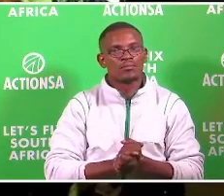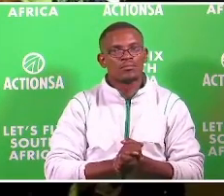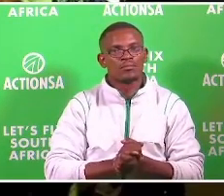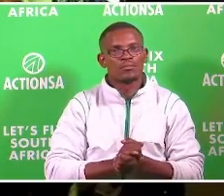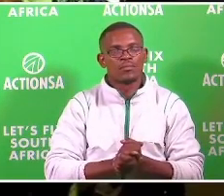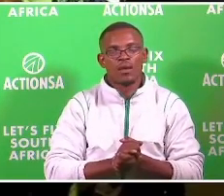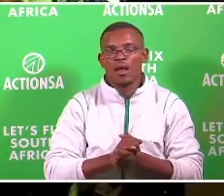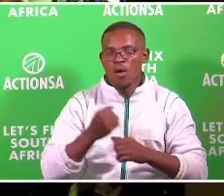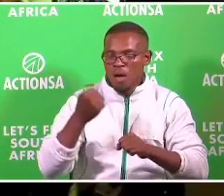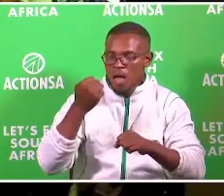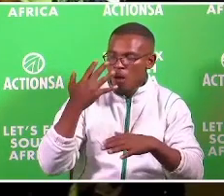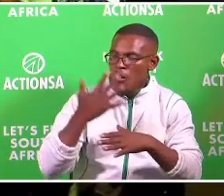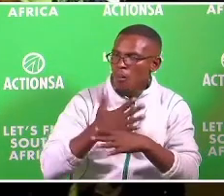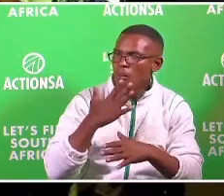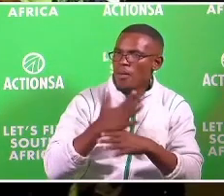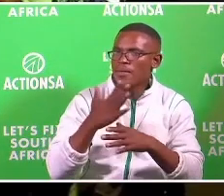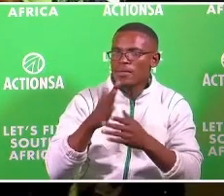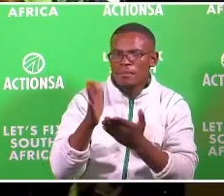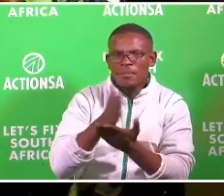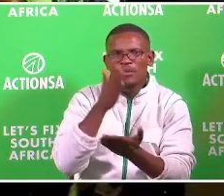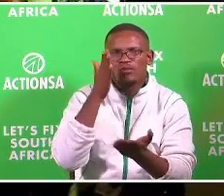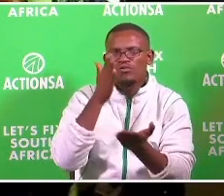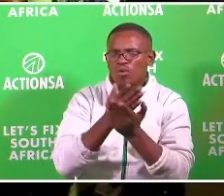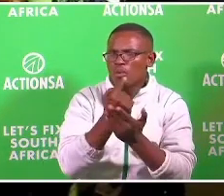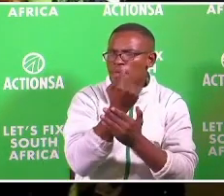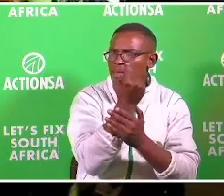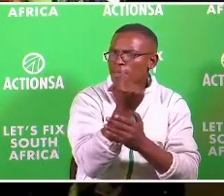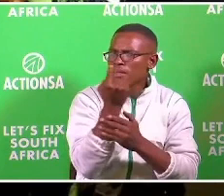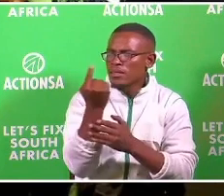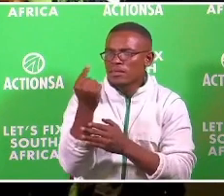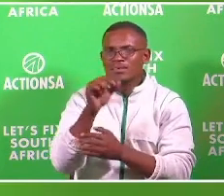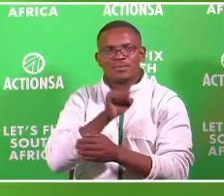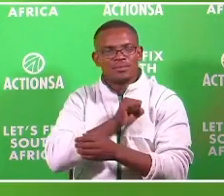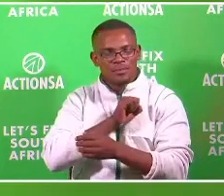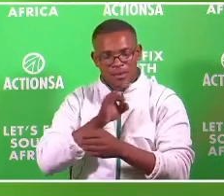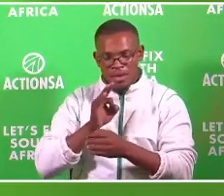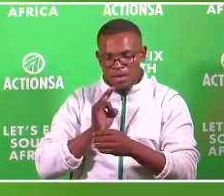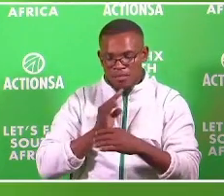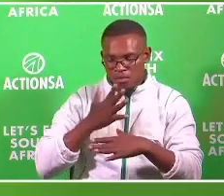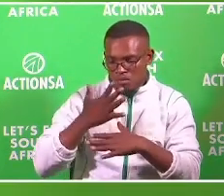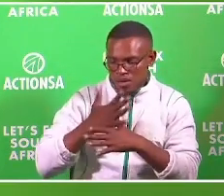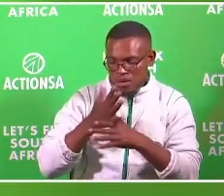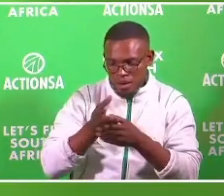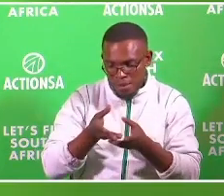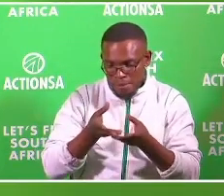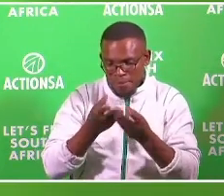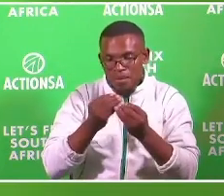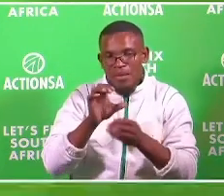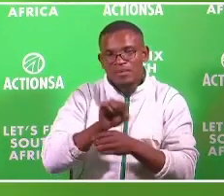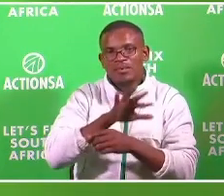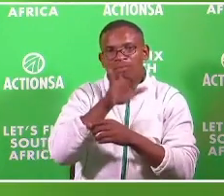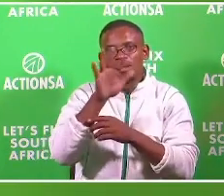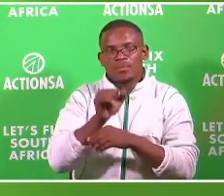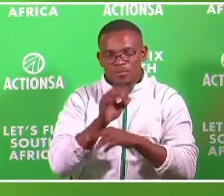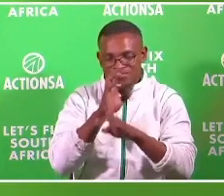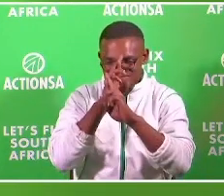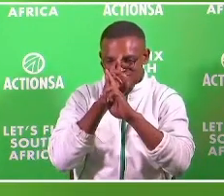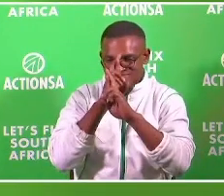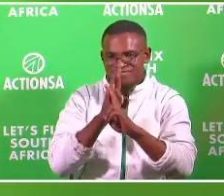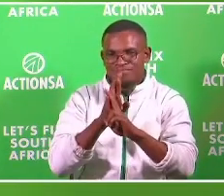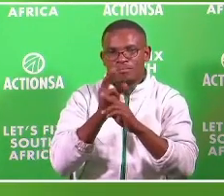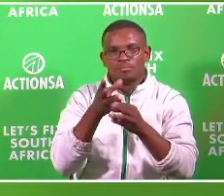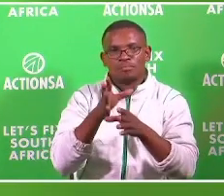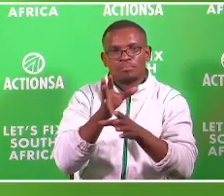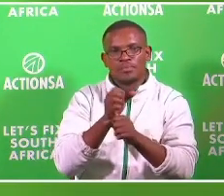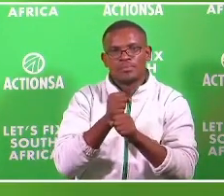We will work towards ensuring that every single employee in South Africa receives the dignity they deserve. At every